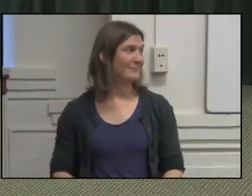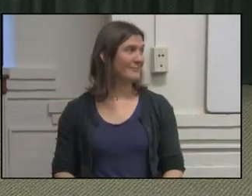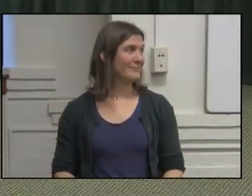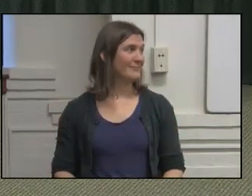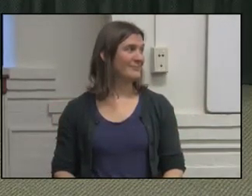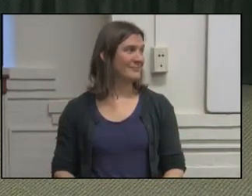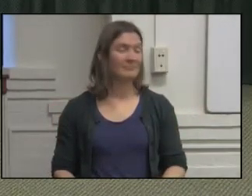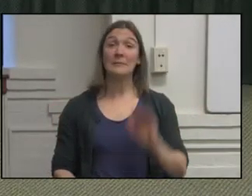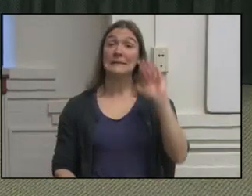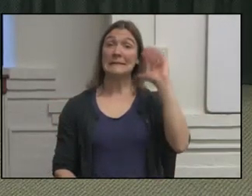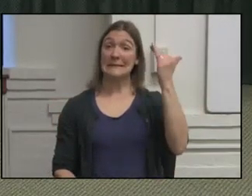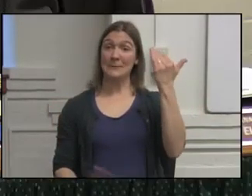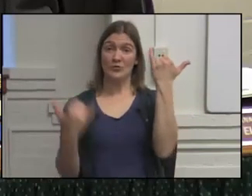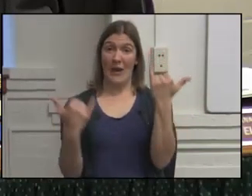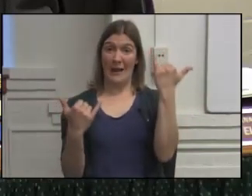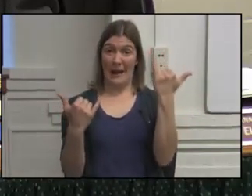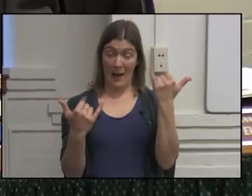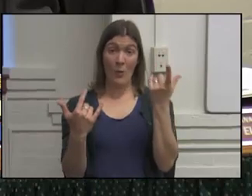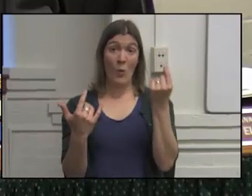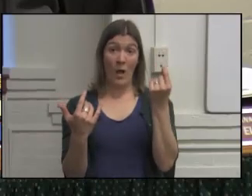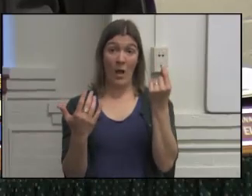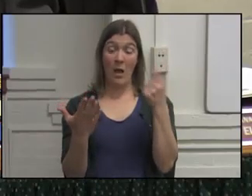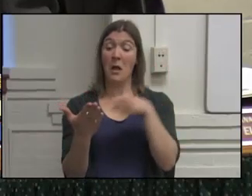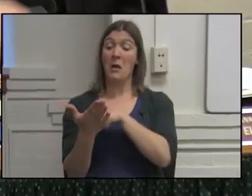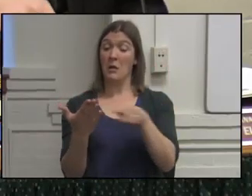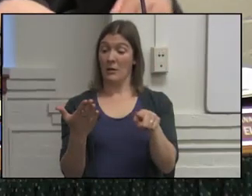Okay, so it looks like what we're looking at doing is